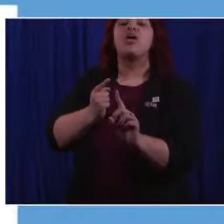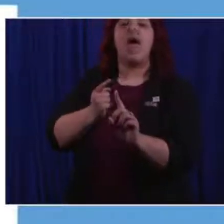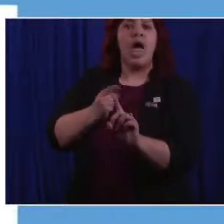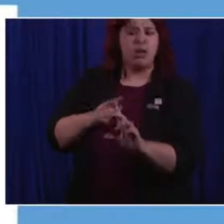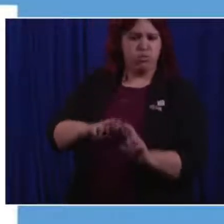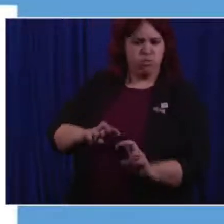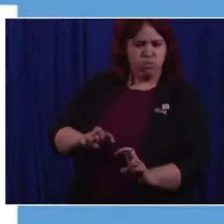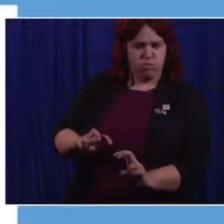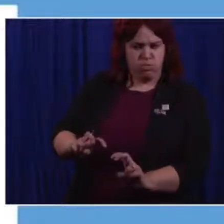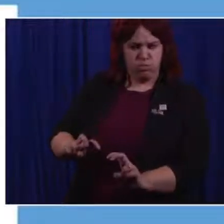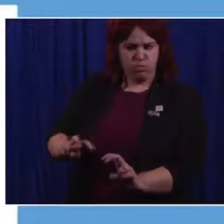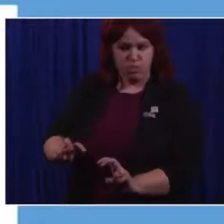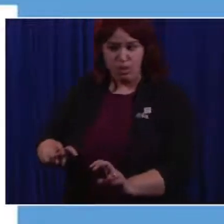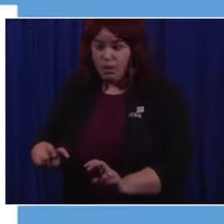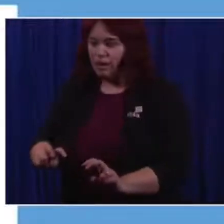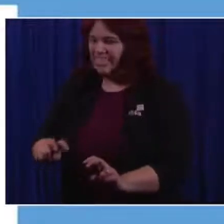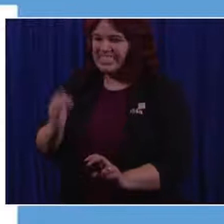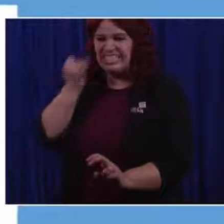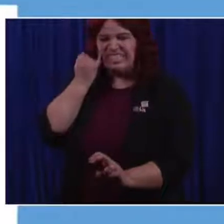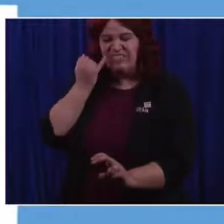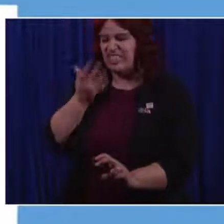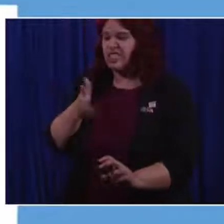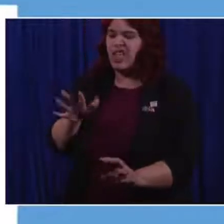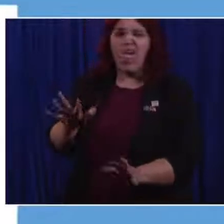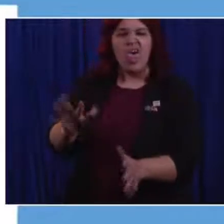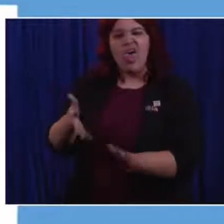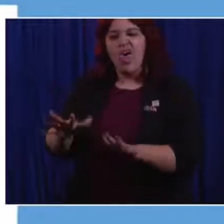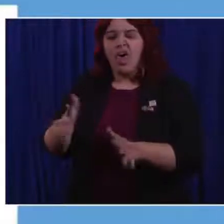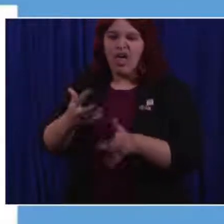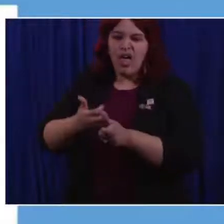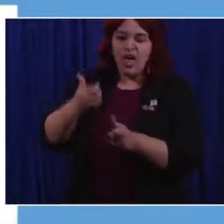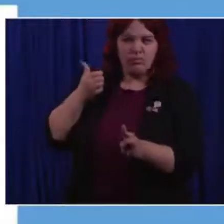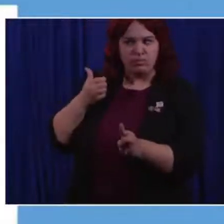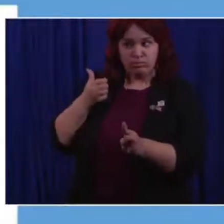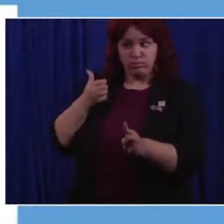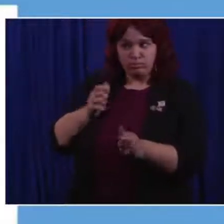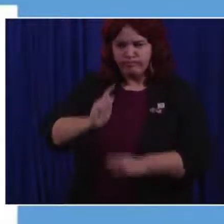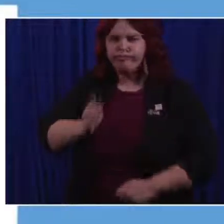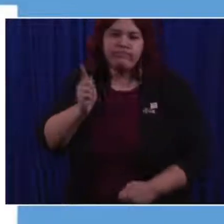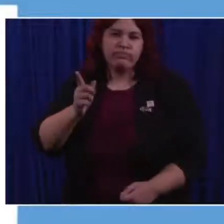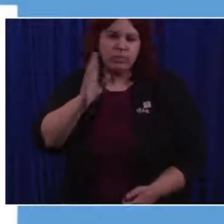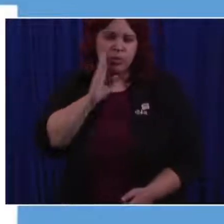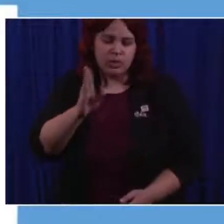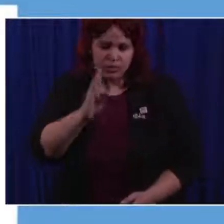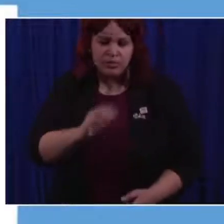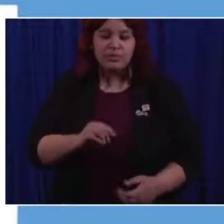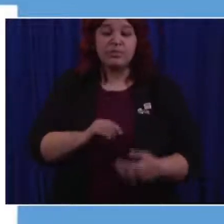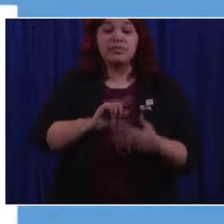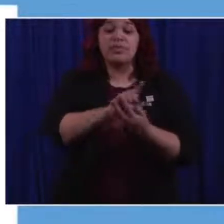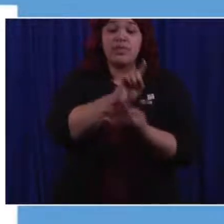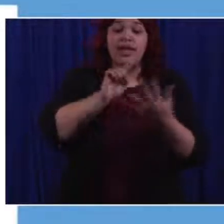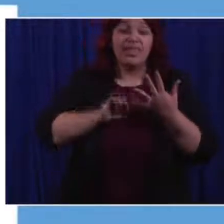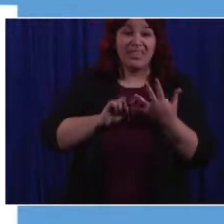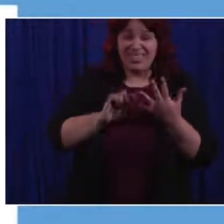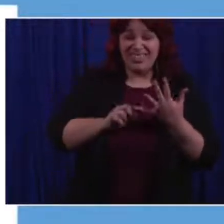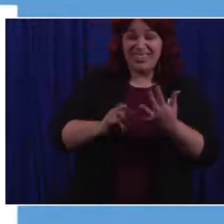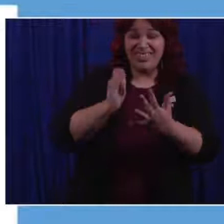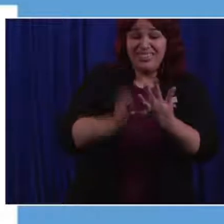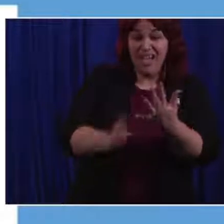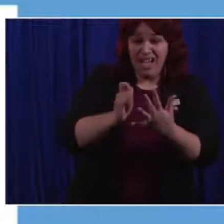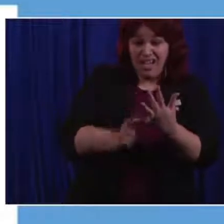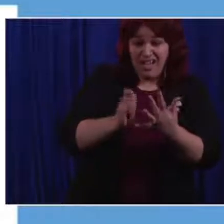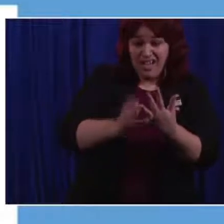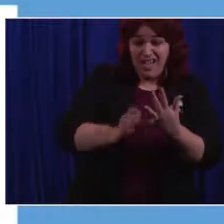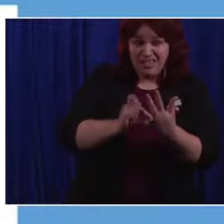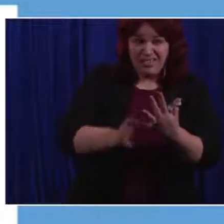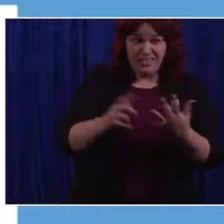that we need to. And the last area is that my background in the work that I've done has mean that we've